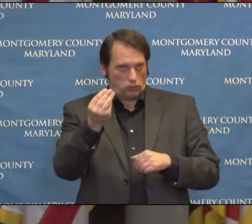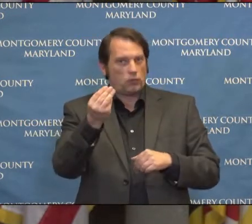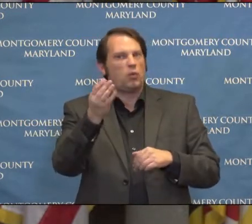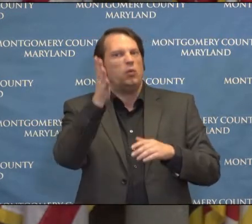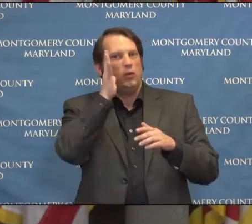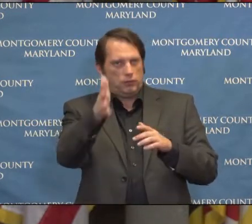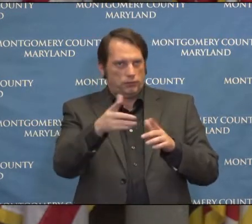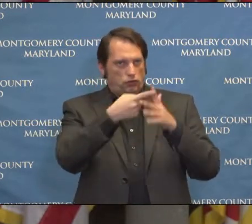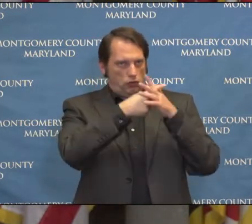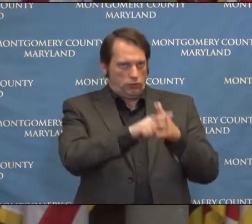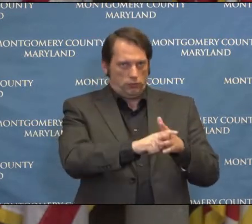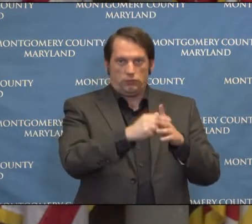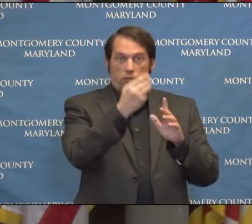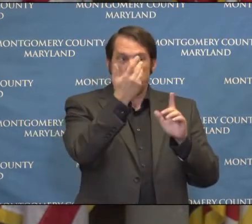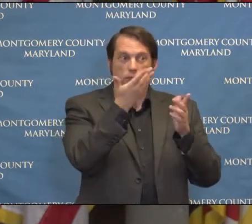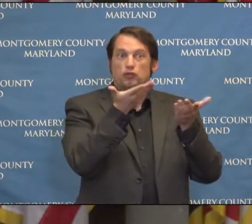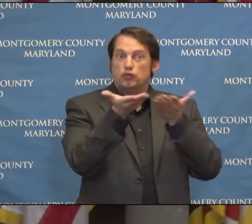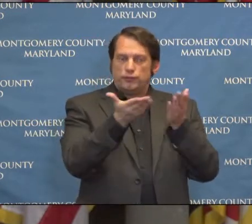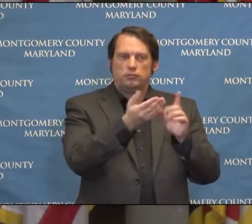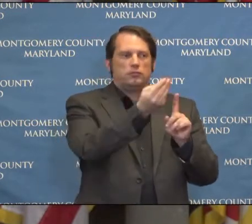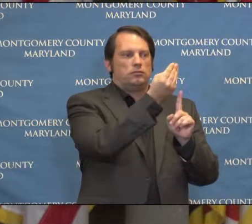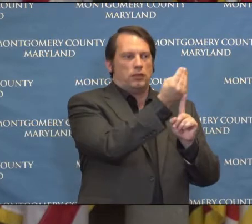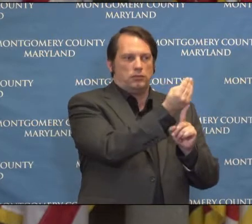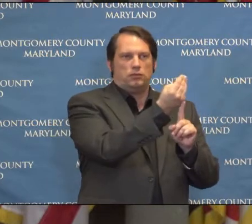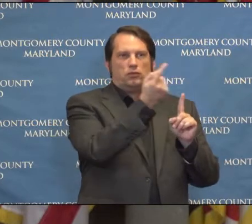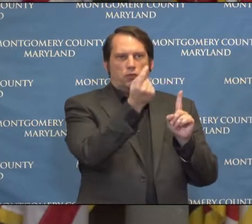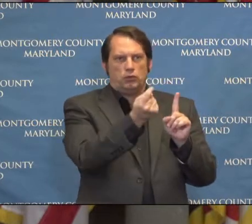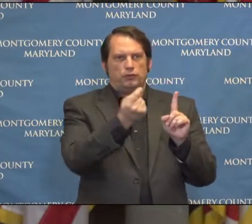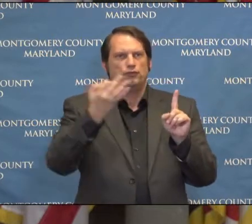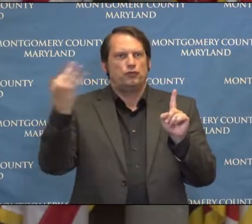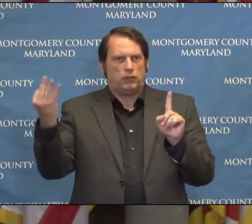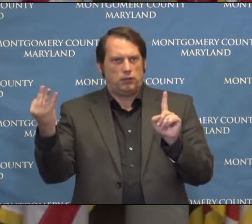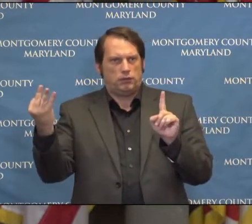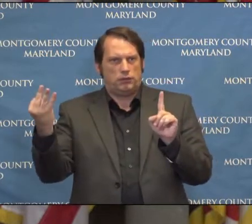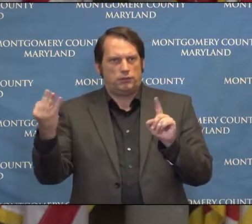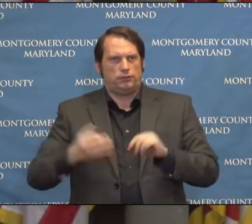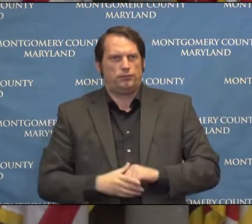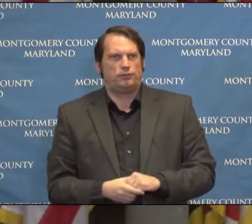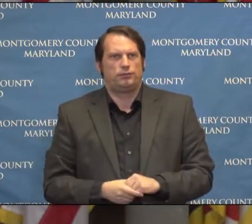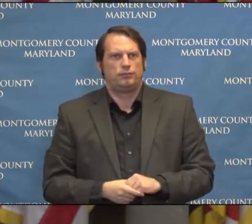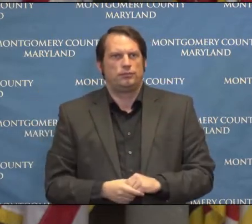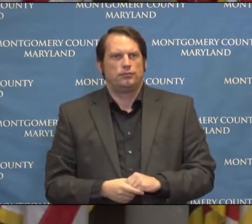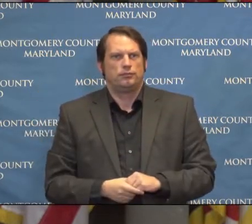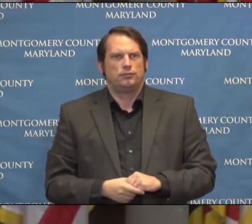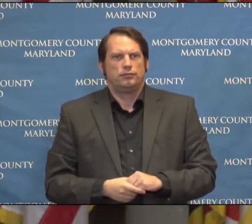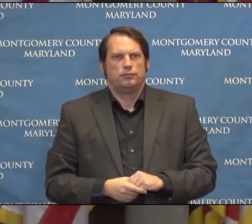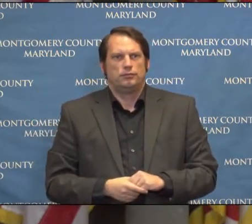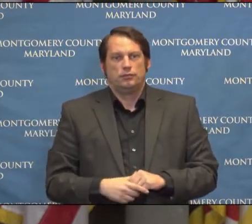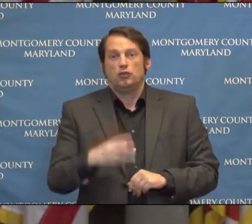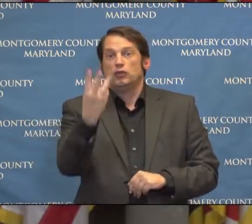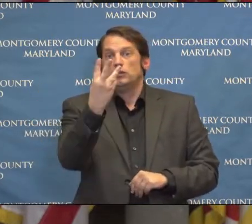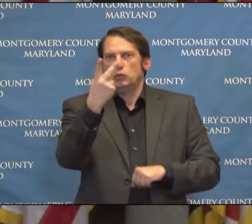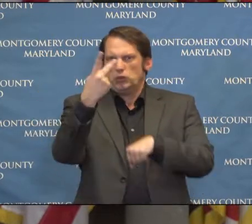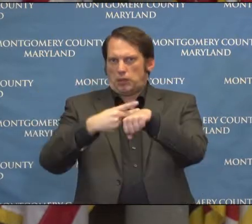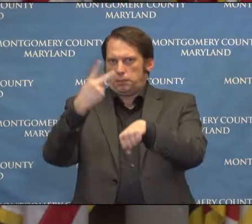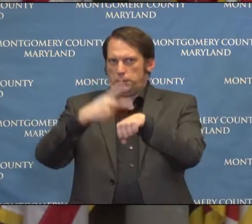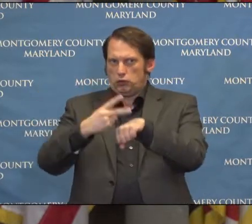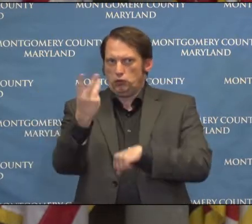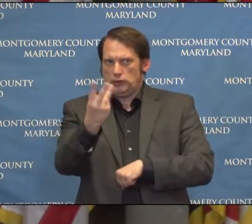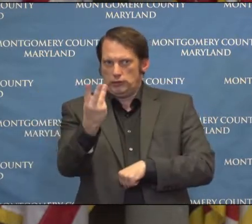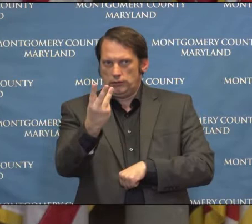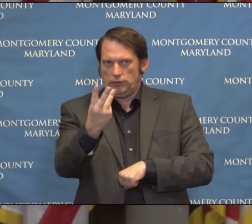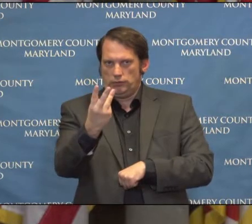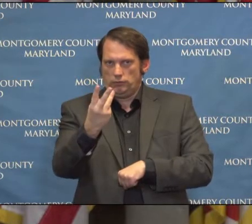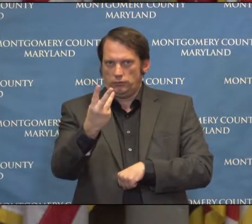on Wednesday, we'll serve two sets of meals. So Thursday will be covered. So starting on Monday, April 20th, we'll serve Monday,